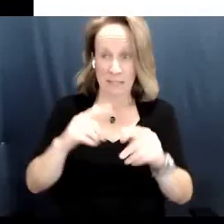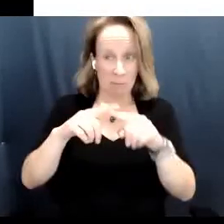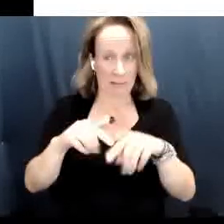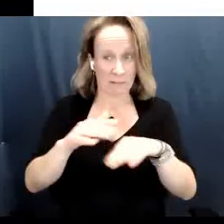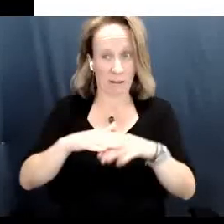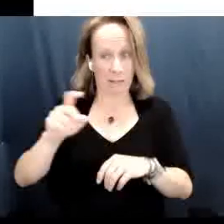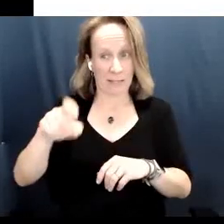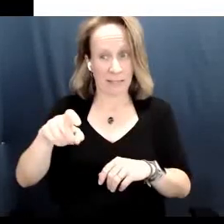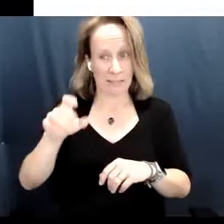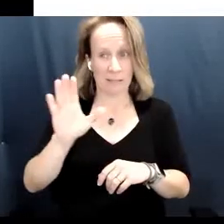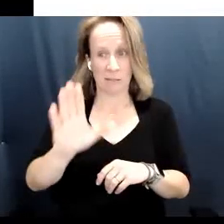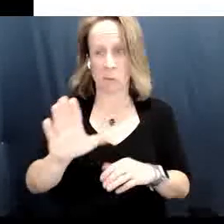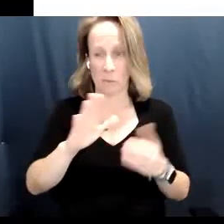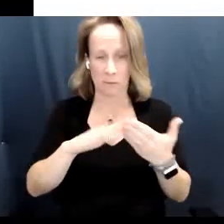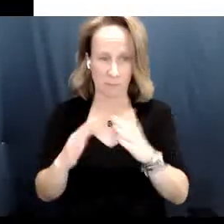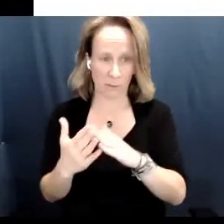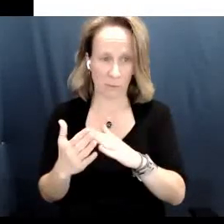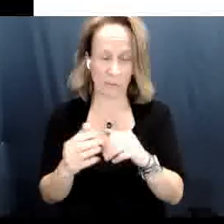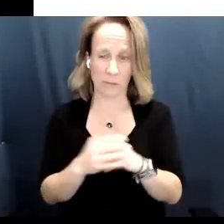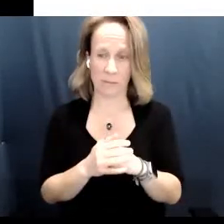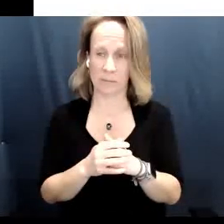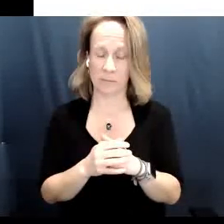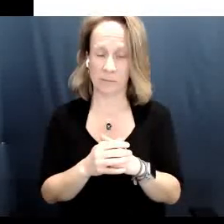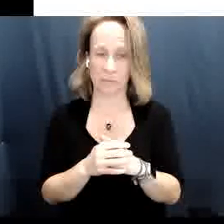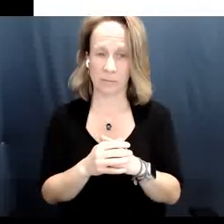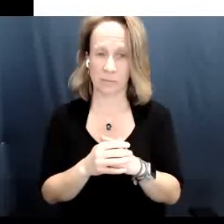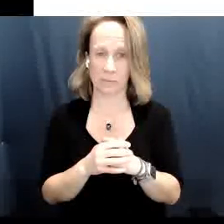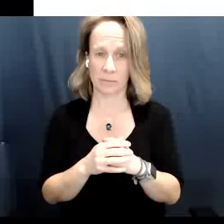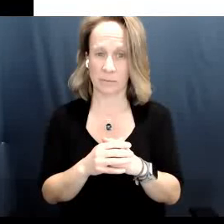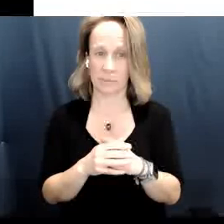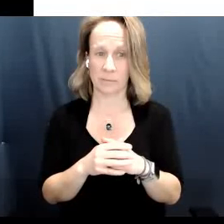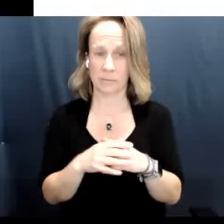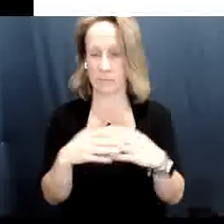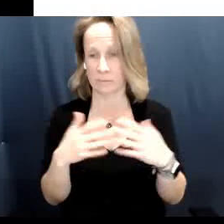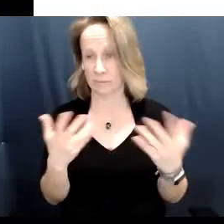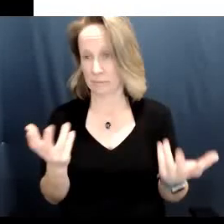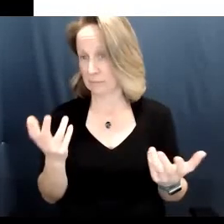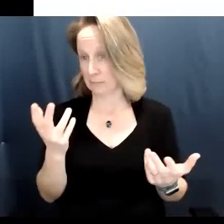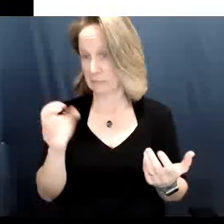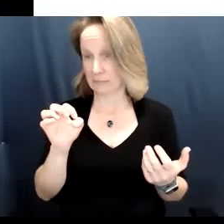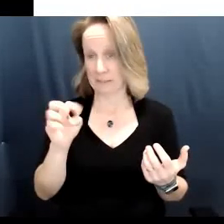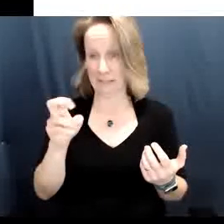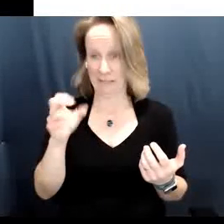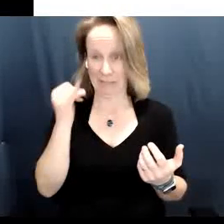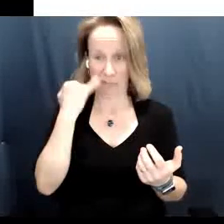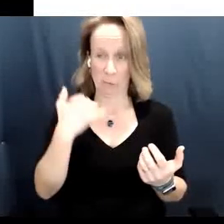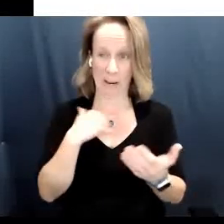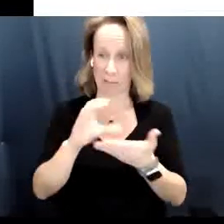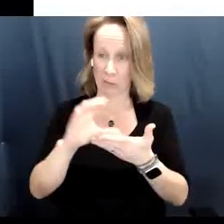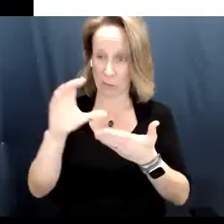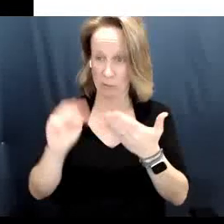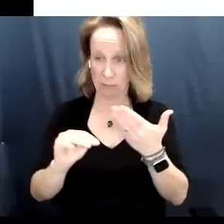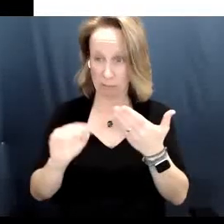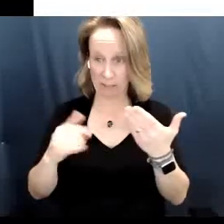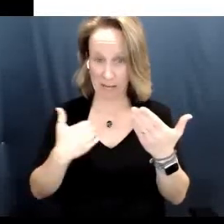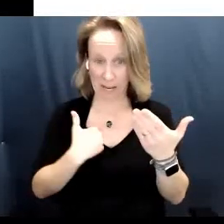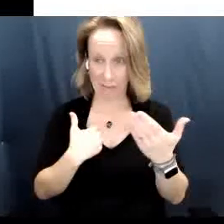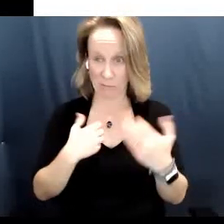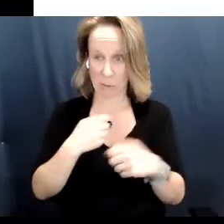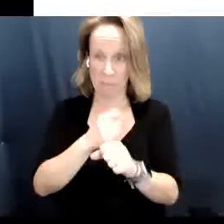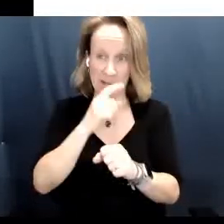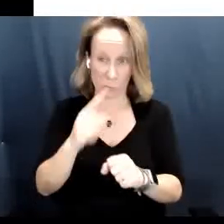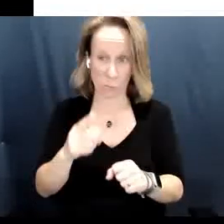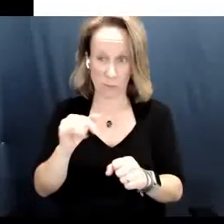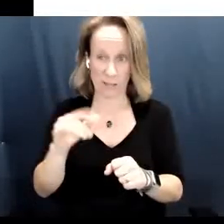communities. Even if you're using a curriculum or workbook that has predetermined topics, you still need to vet them and make sure that they're culturally